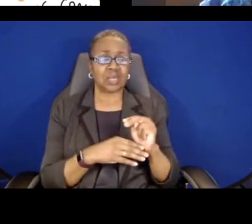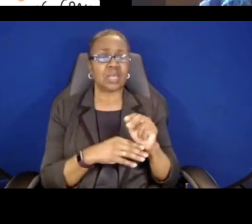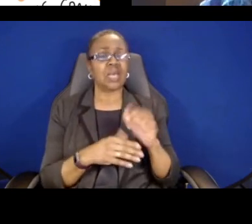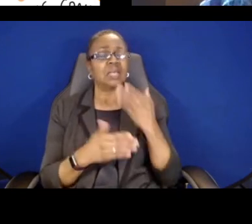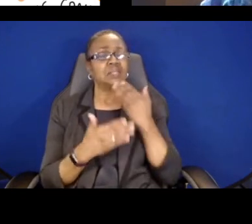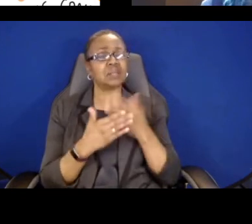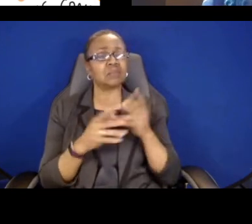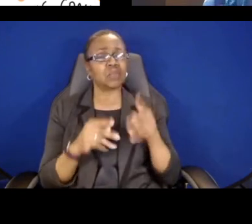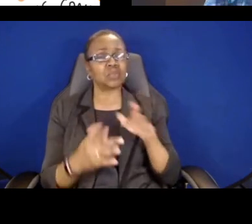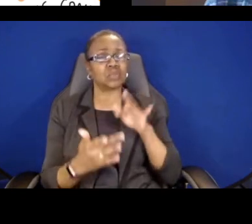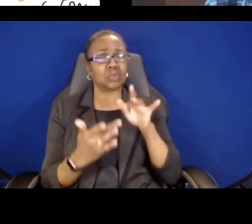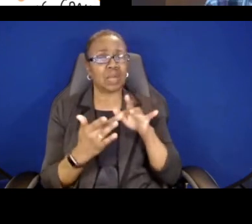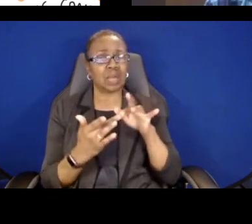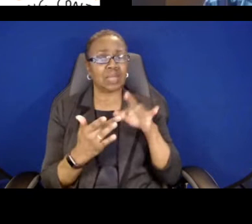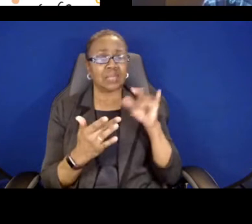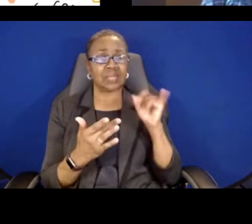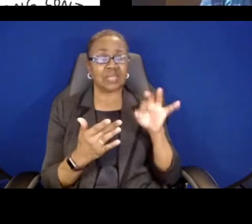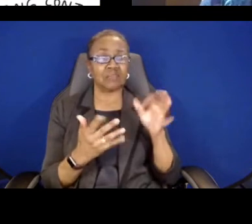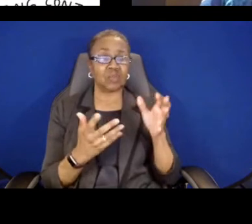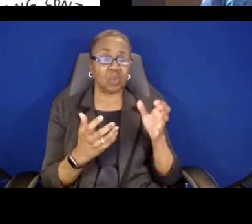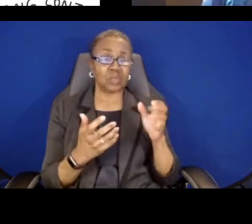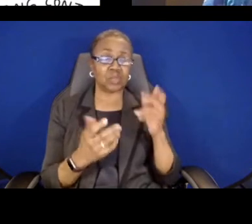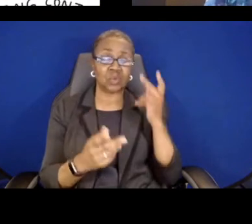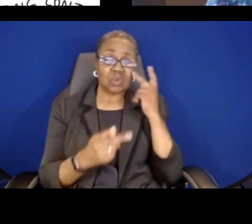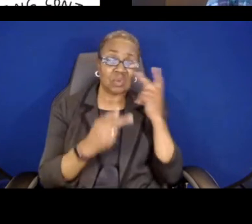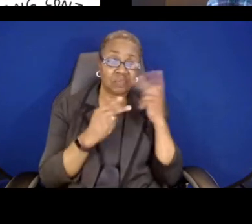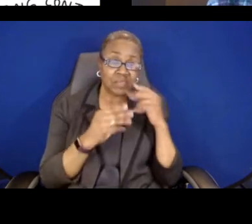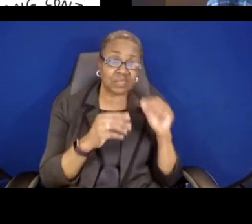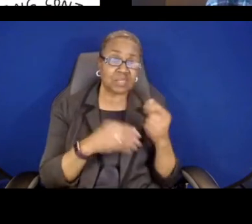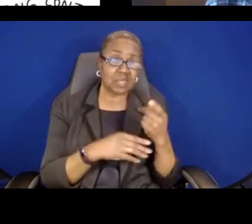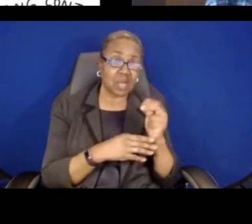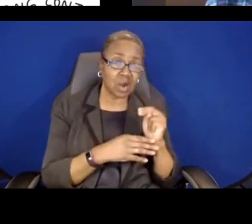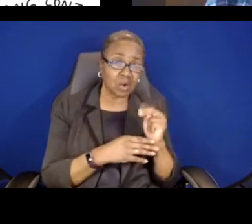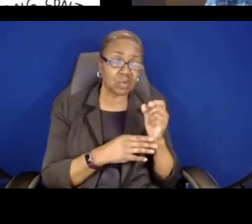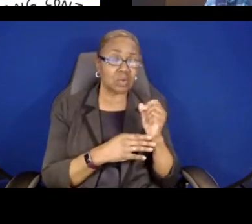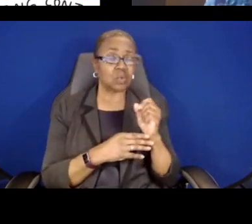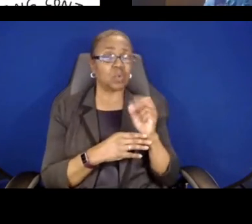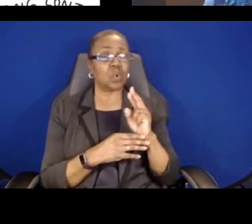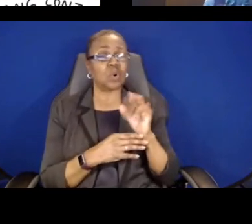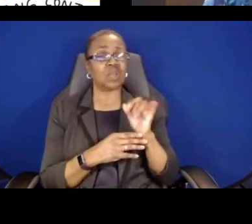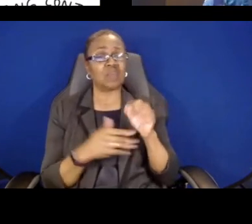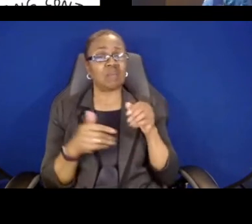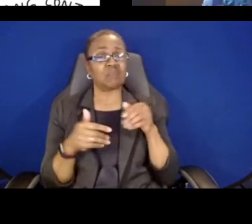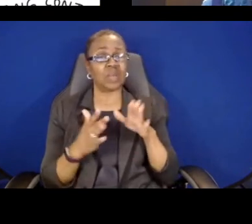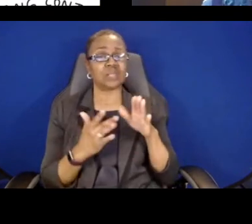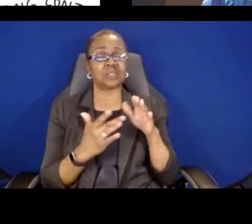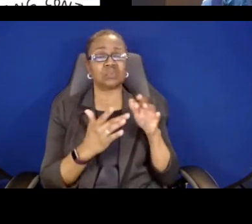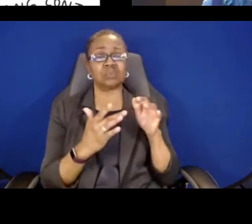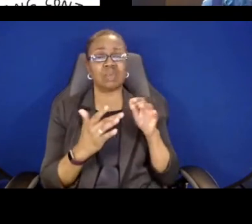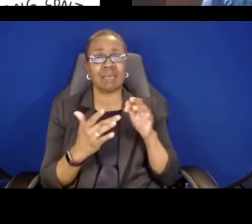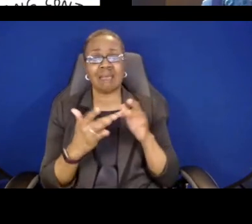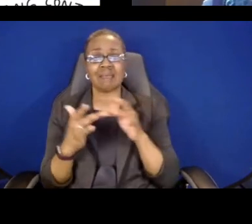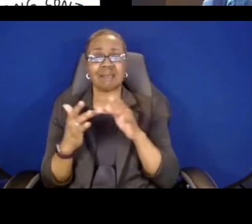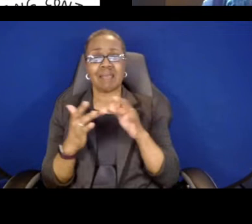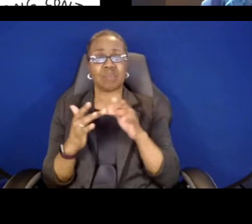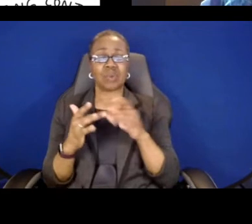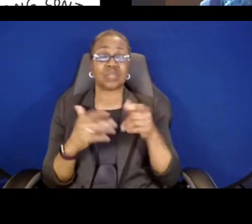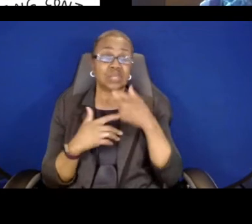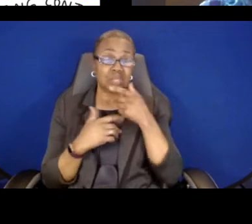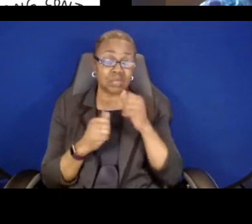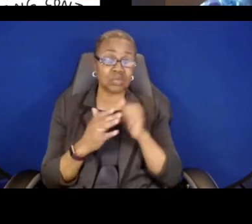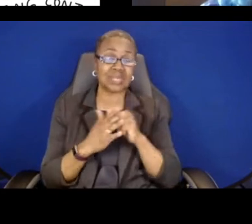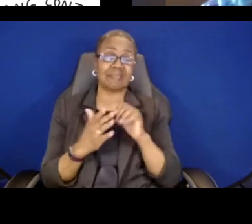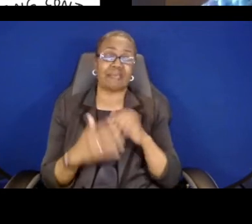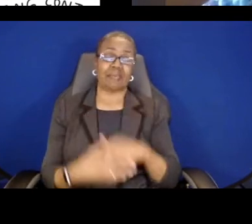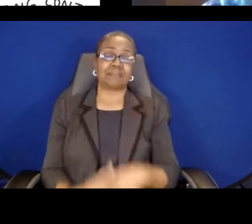in touch with if you want to either visit the garden or if you have ways to network, which she is very interested in.